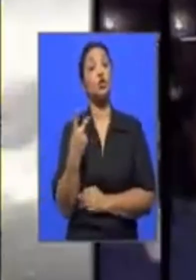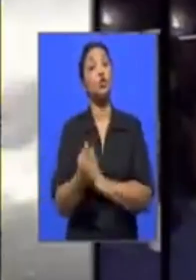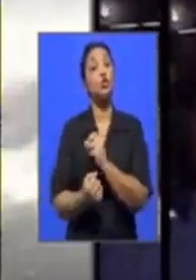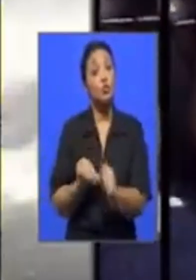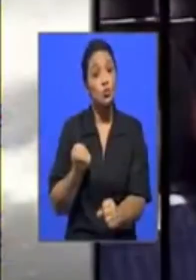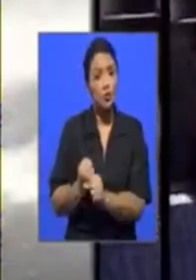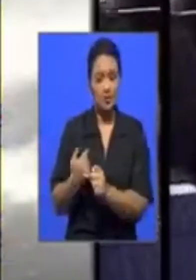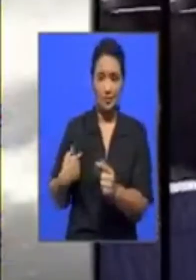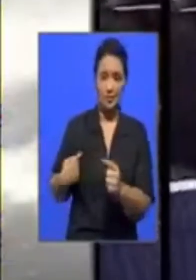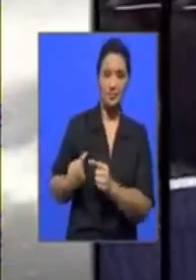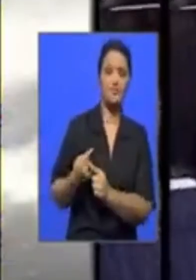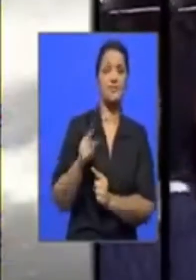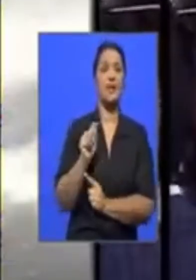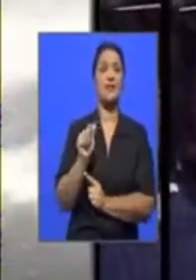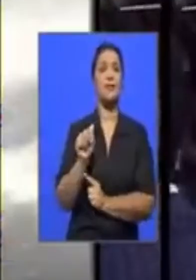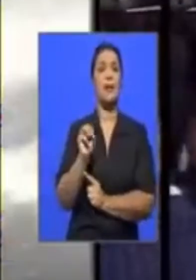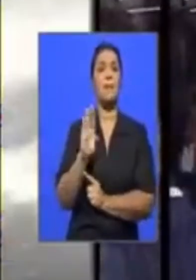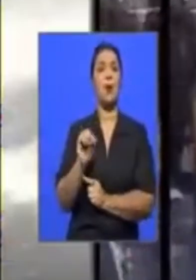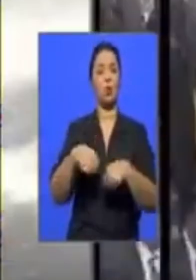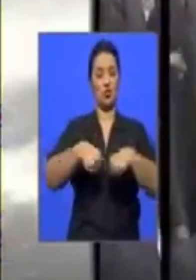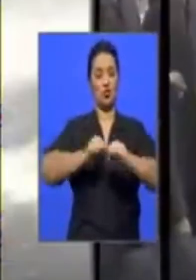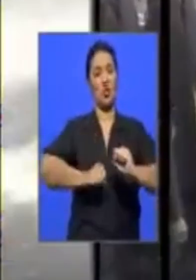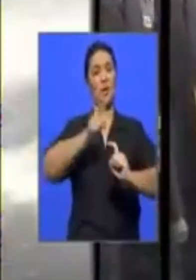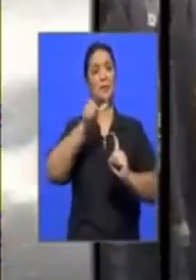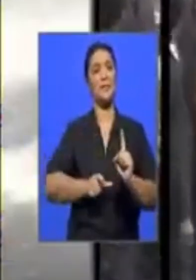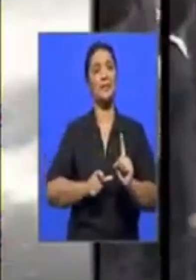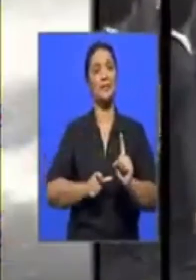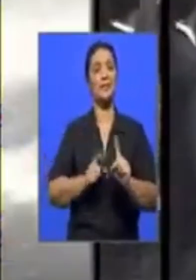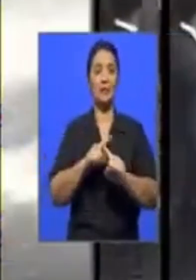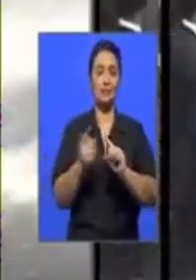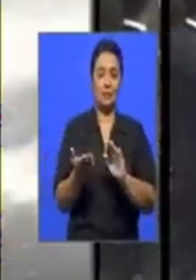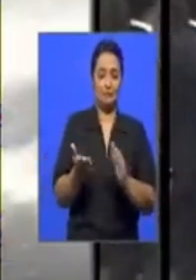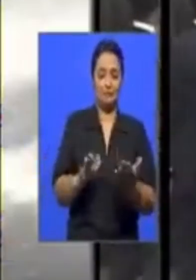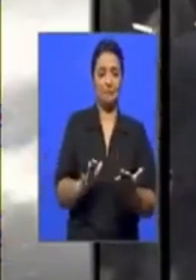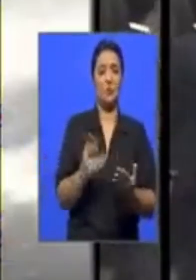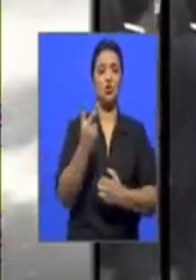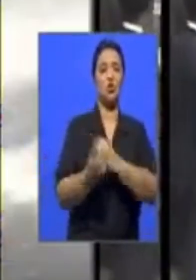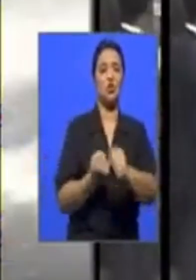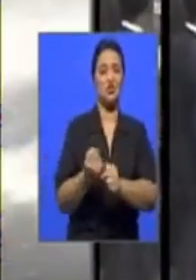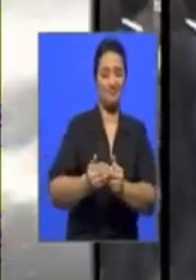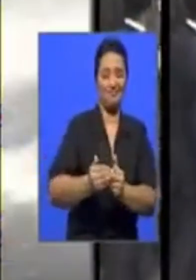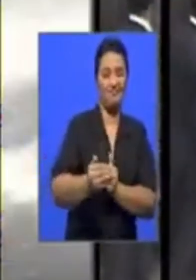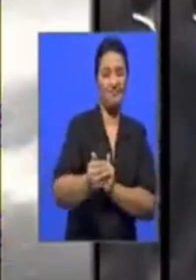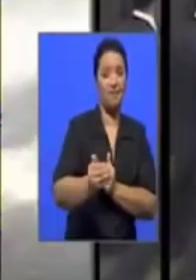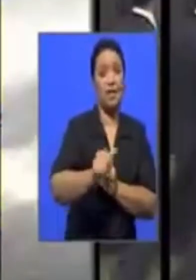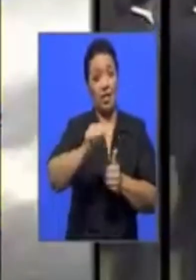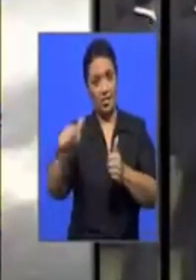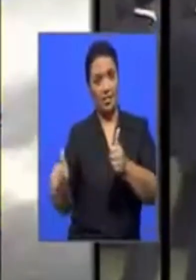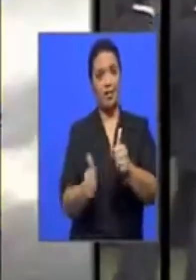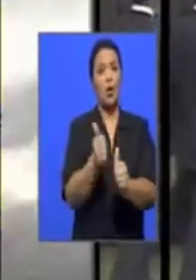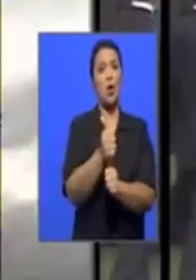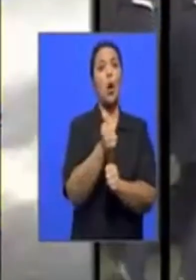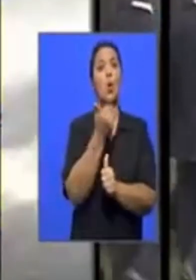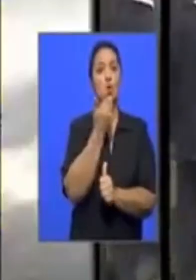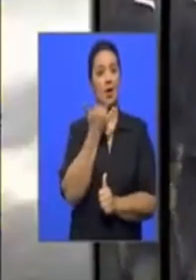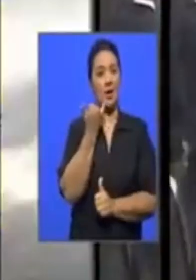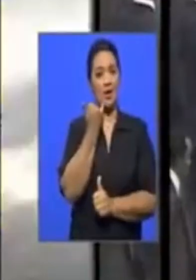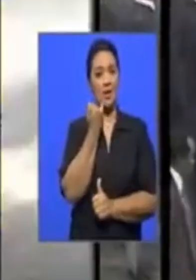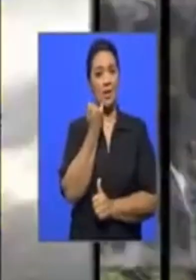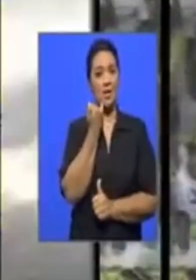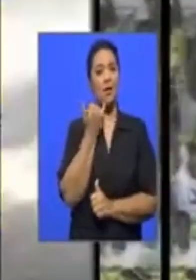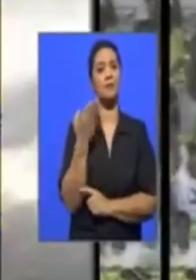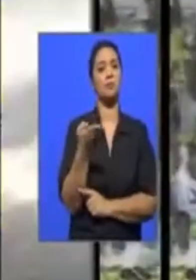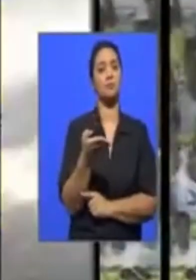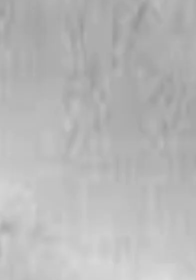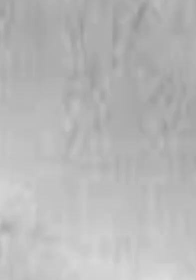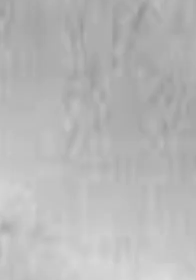started to join the movement. We are also told that thugs, fleeing the law, would join the ANC in exile, though this